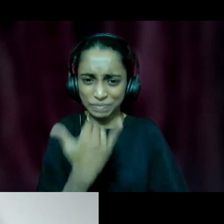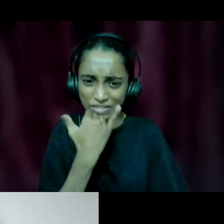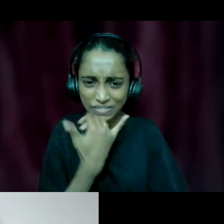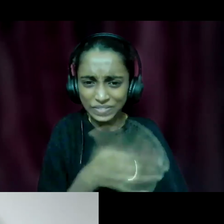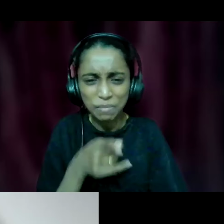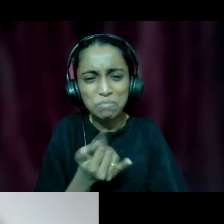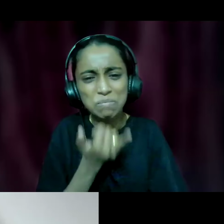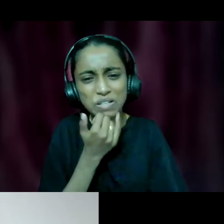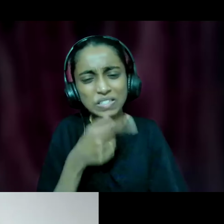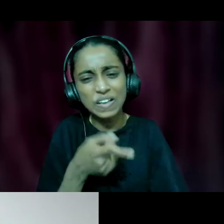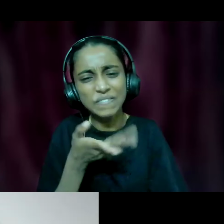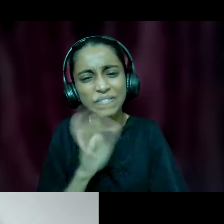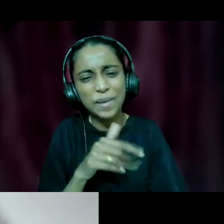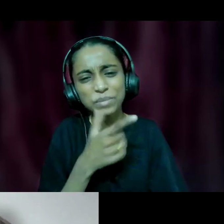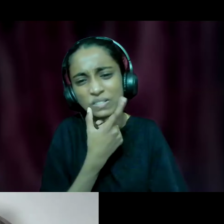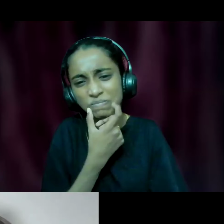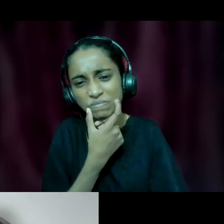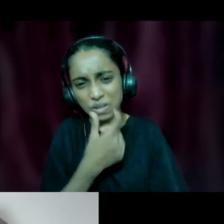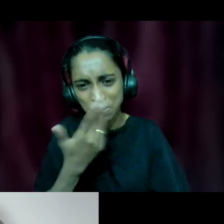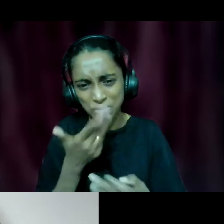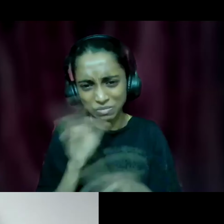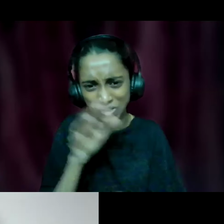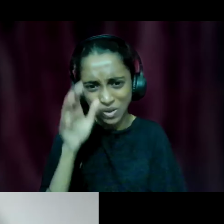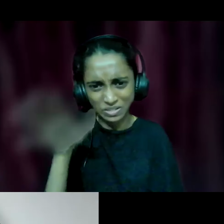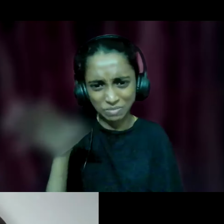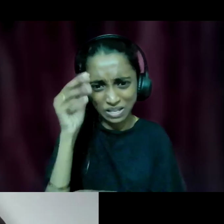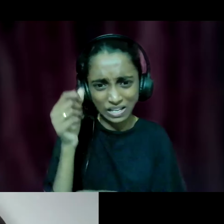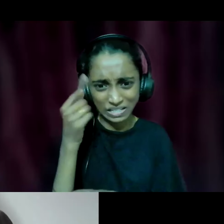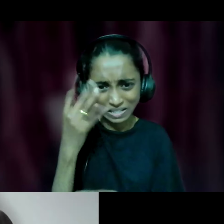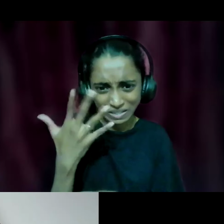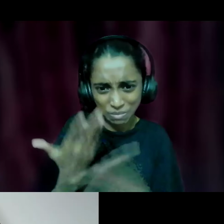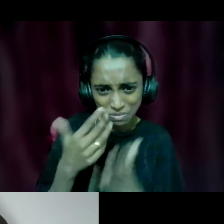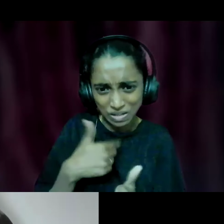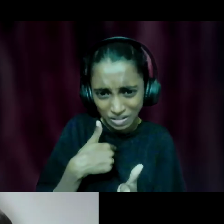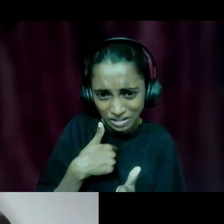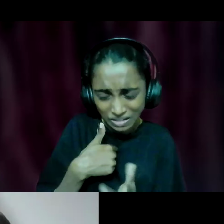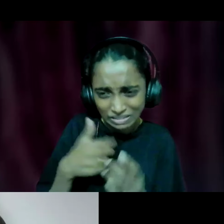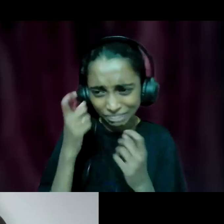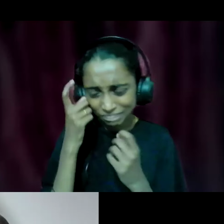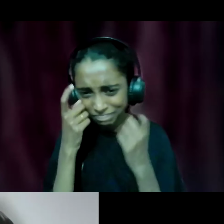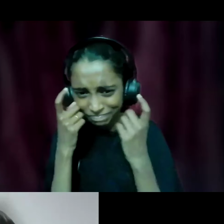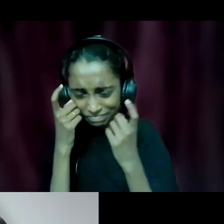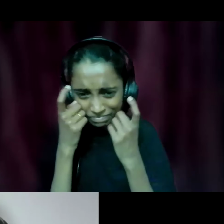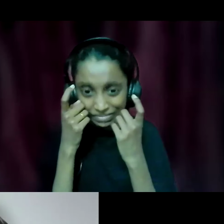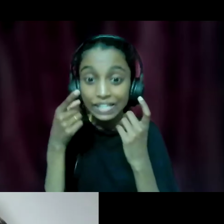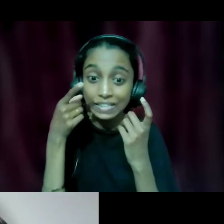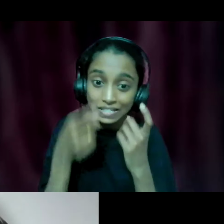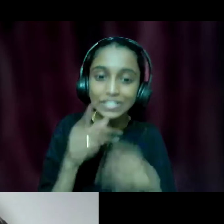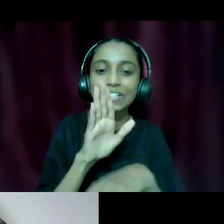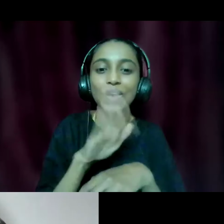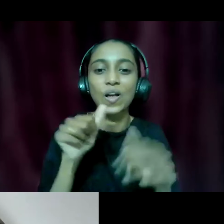mistake? Is there a possibility we didn't understand the concept at all? And then it becomes assessment as